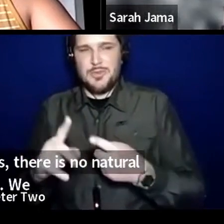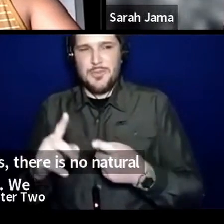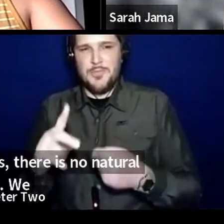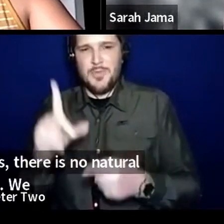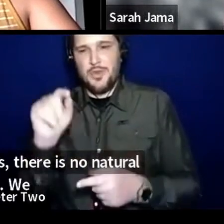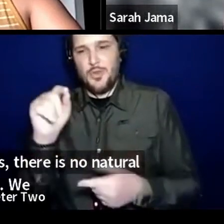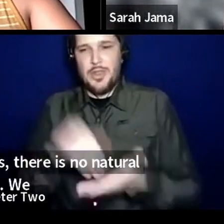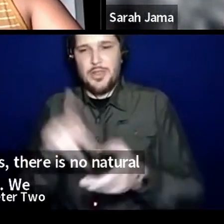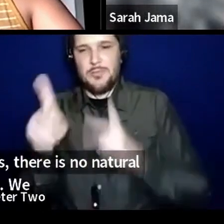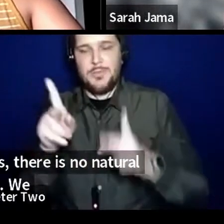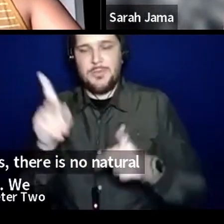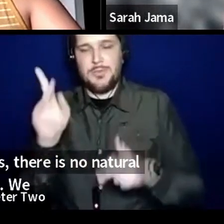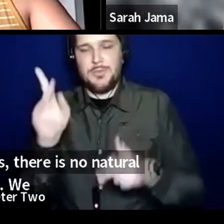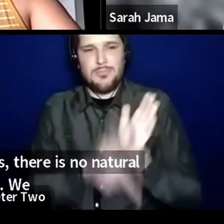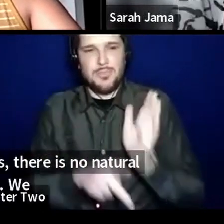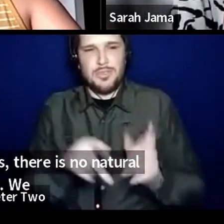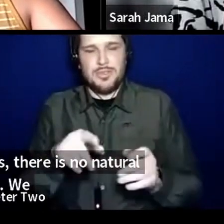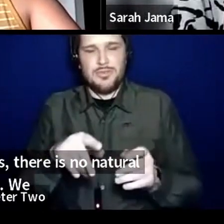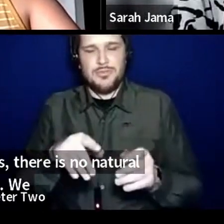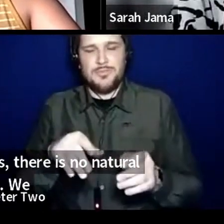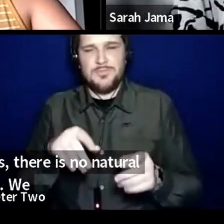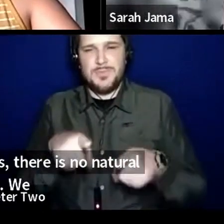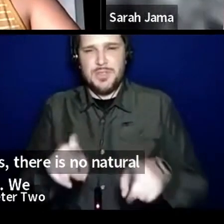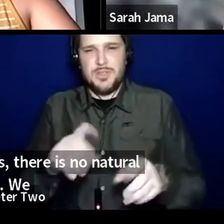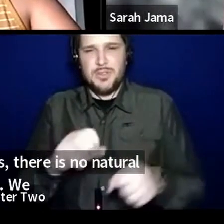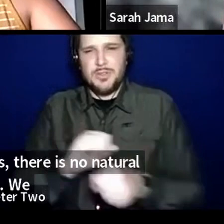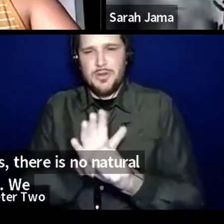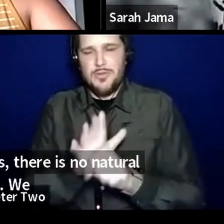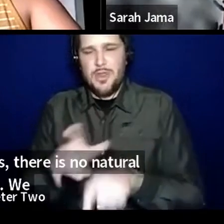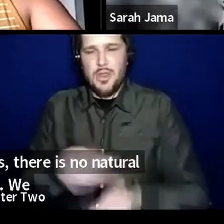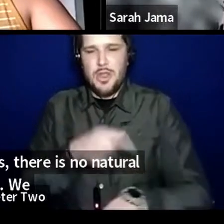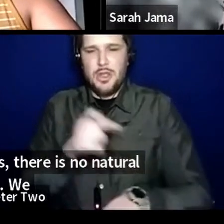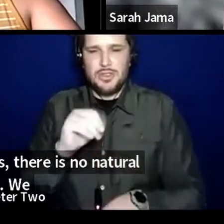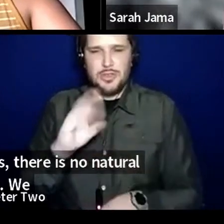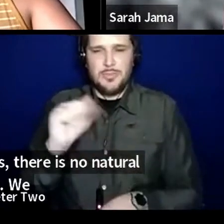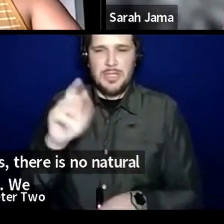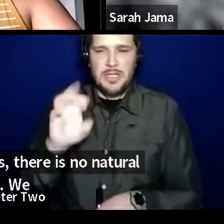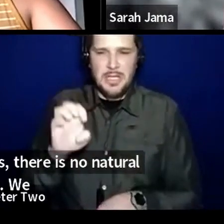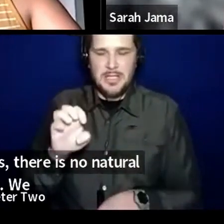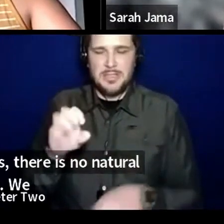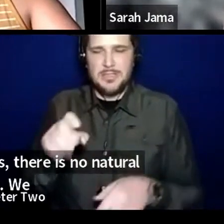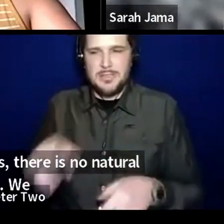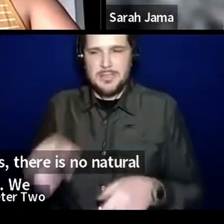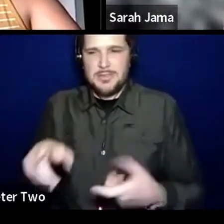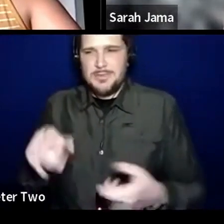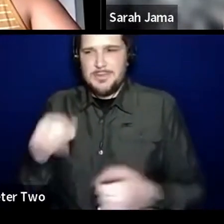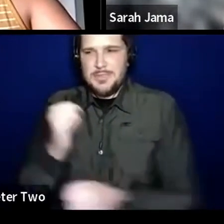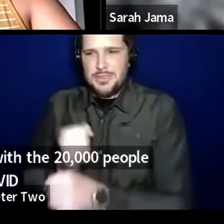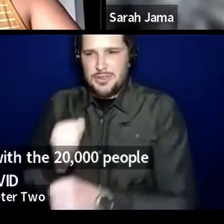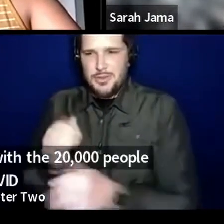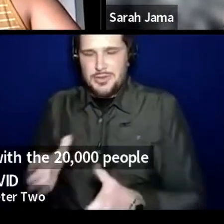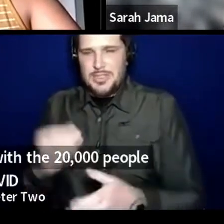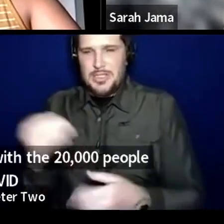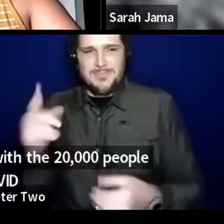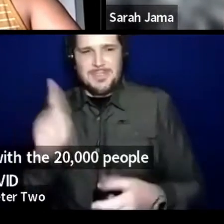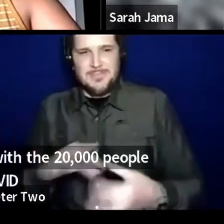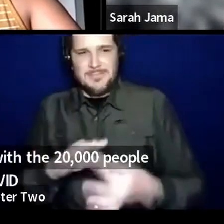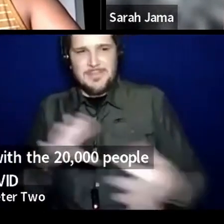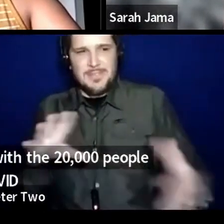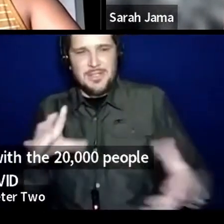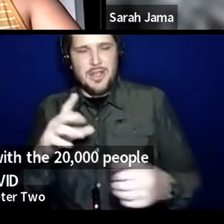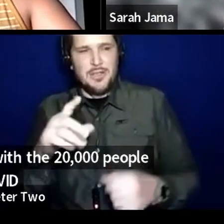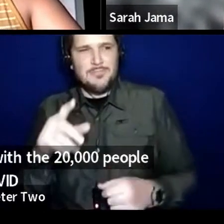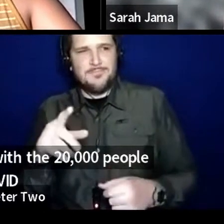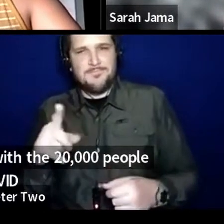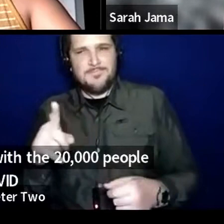COVID or in long-term care and disability institutions. And we can't disconnect it from the hundreds and hundreds and